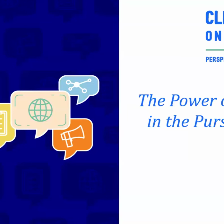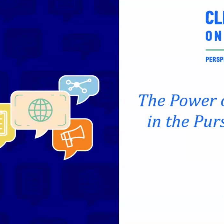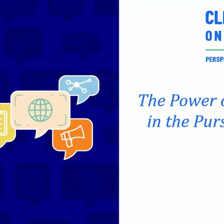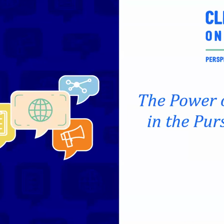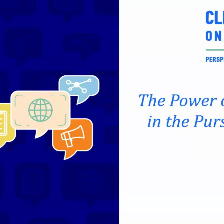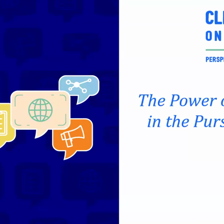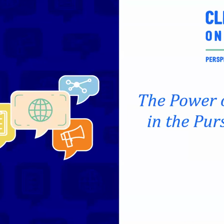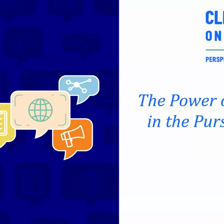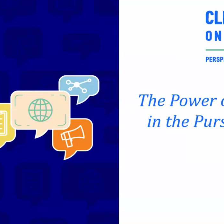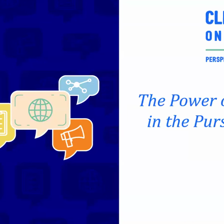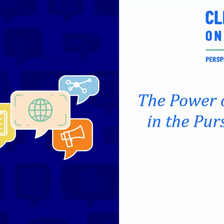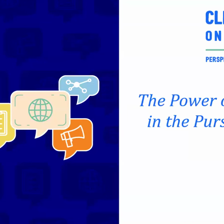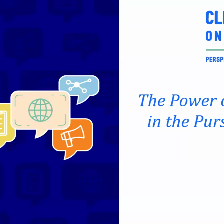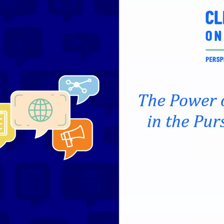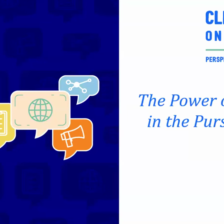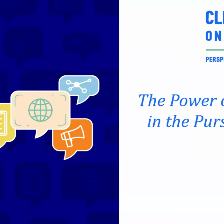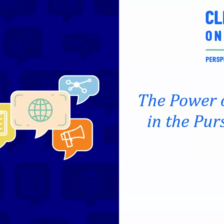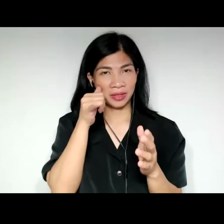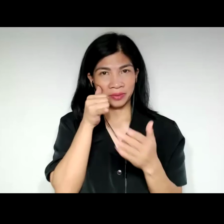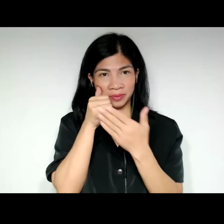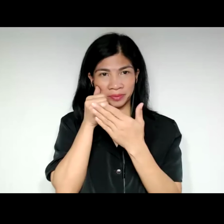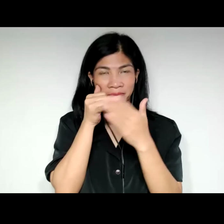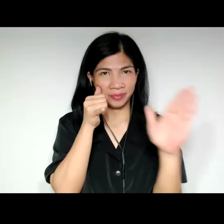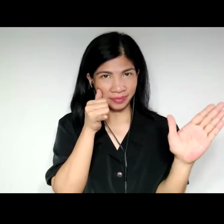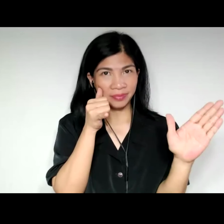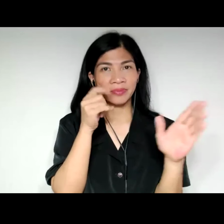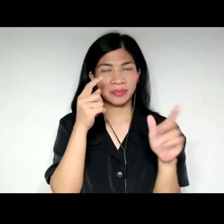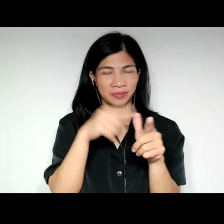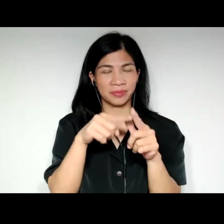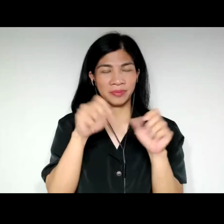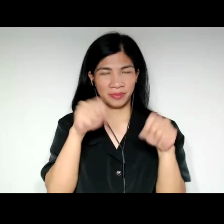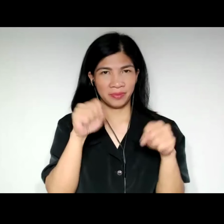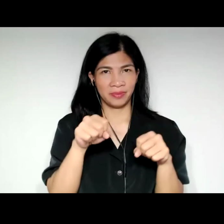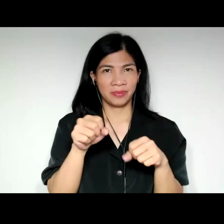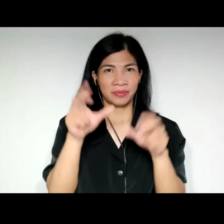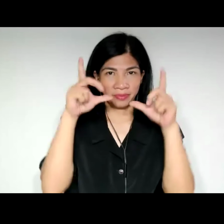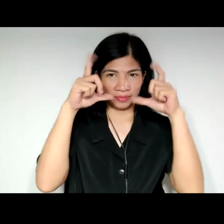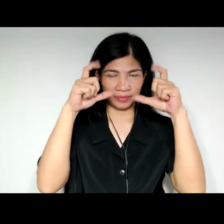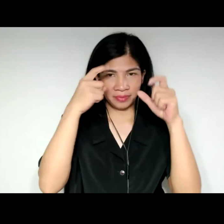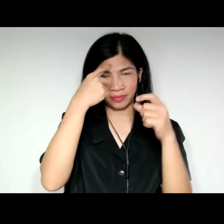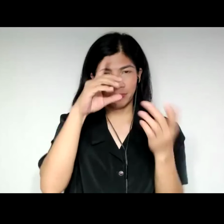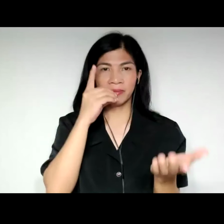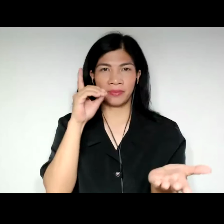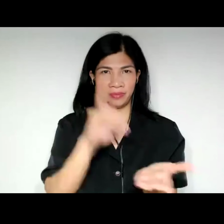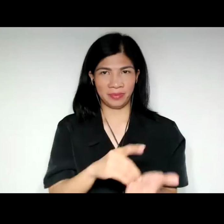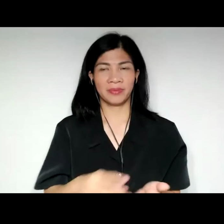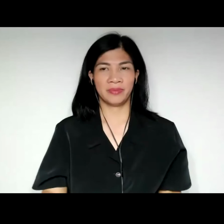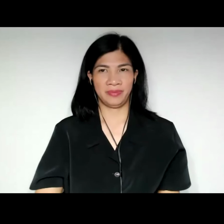request everyone to please turn your videos on for a few seconds so we can take a group photo for documentation.